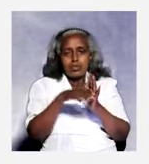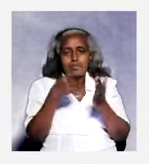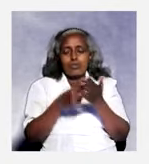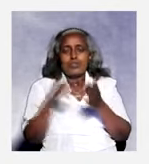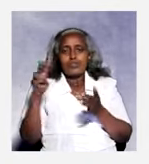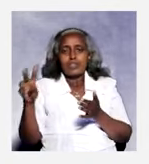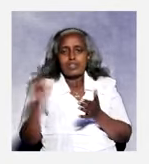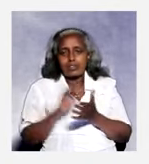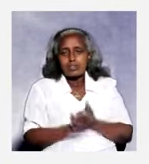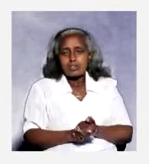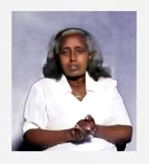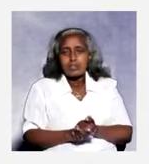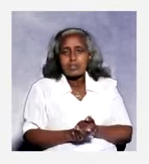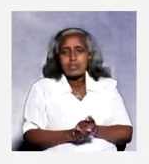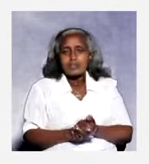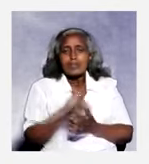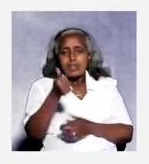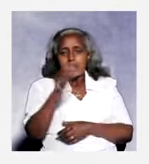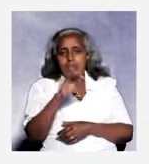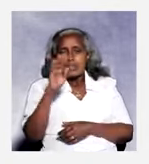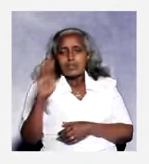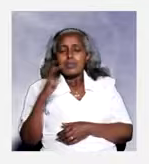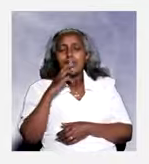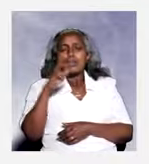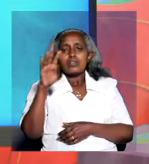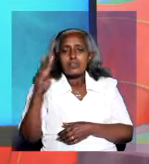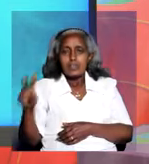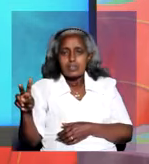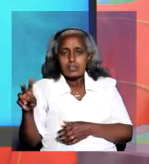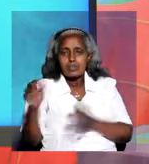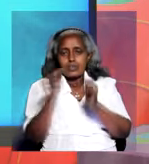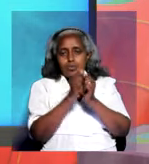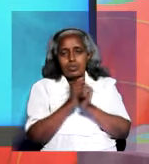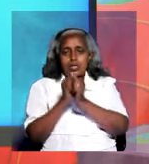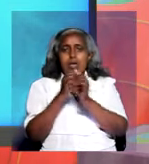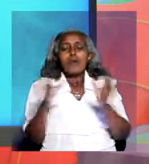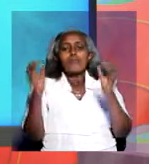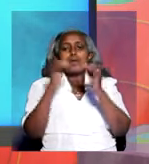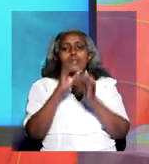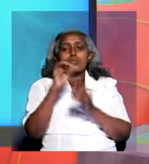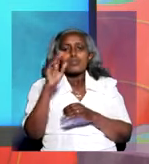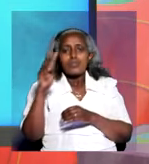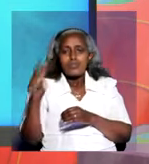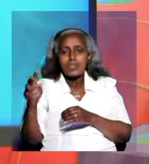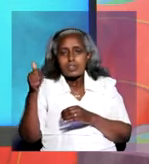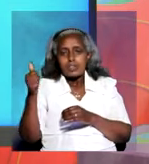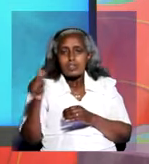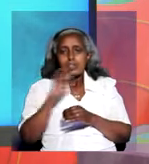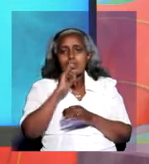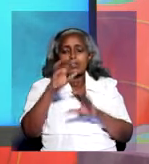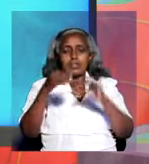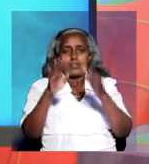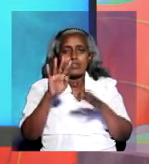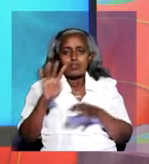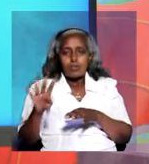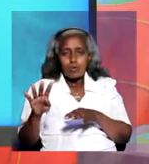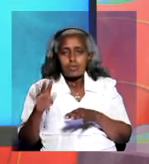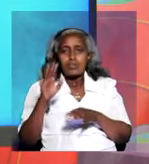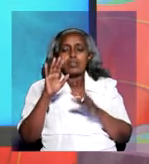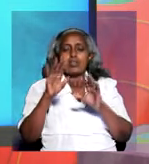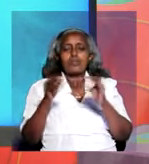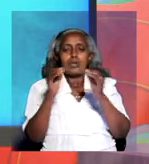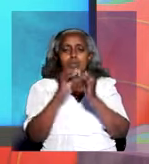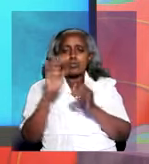So suppose a and b are vectors with magnitude of vector a is given, it is 4, and magnitude of